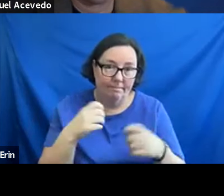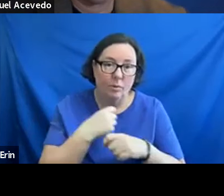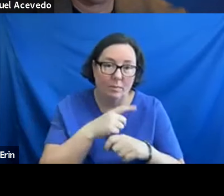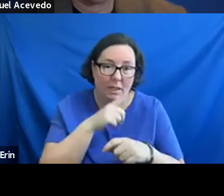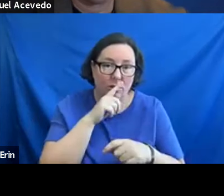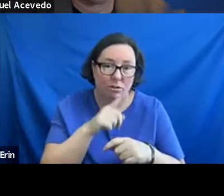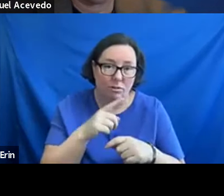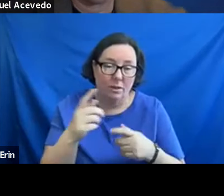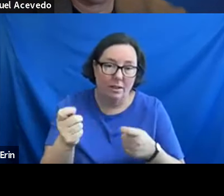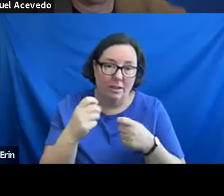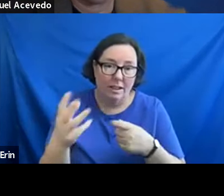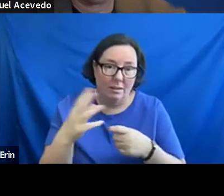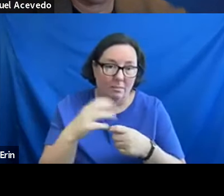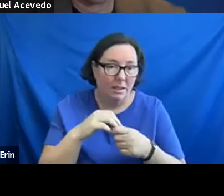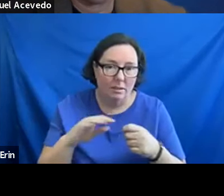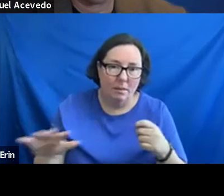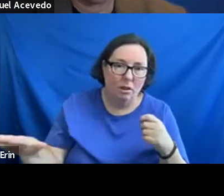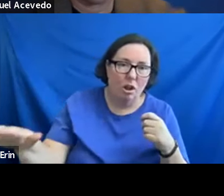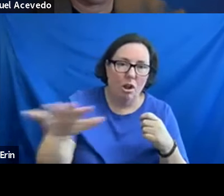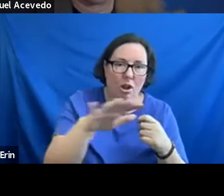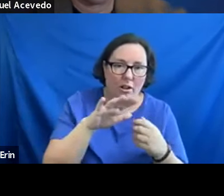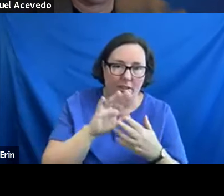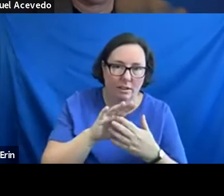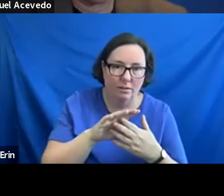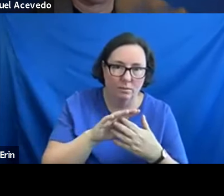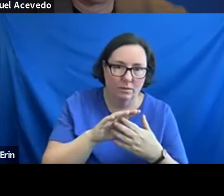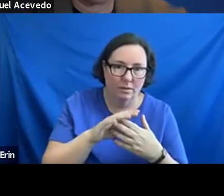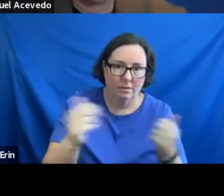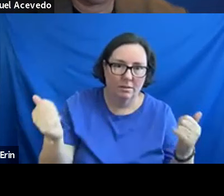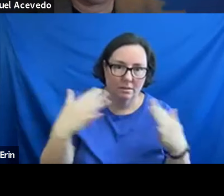ensuring participation across all the schools.